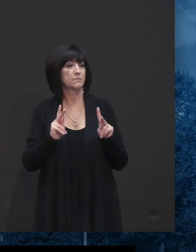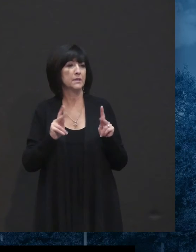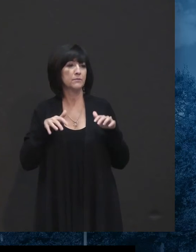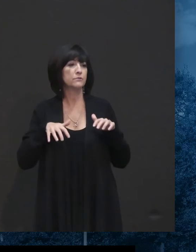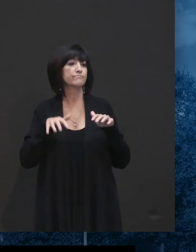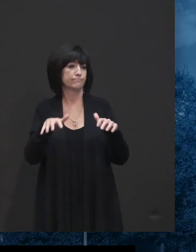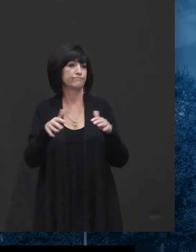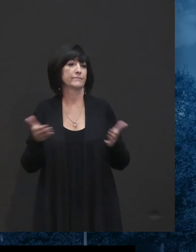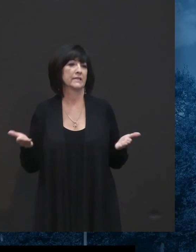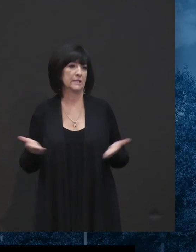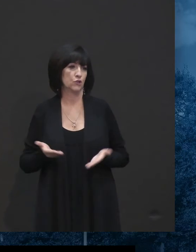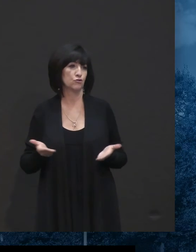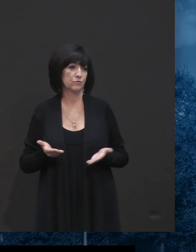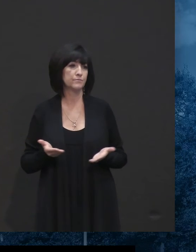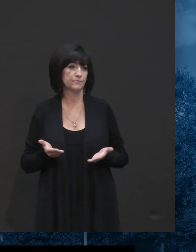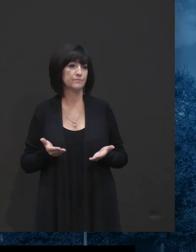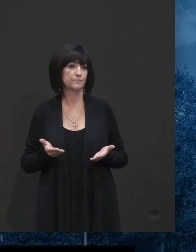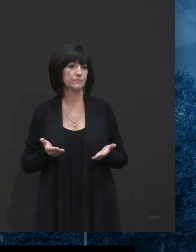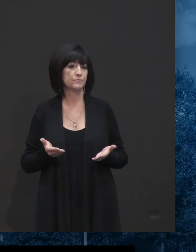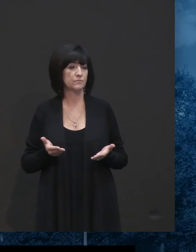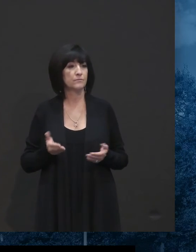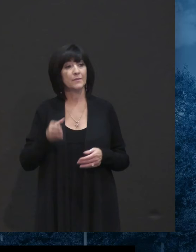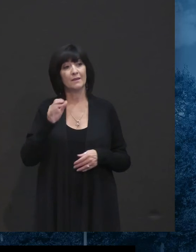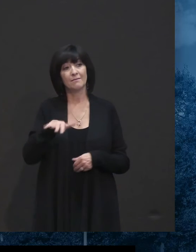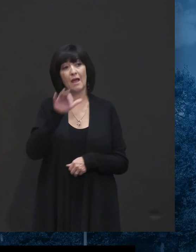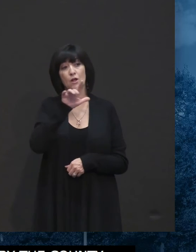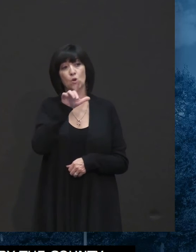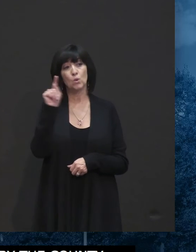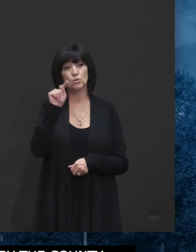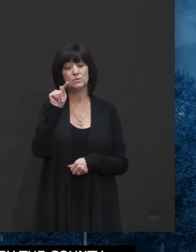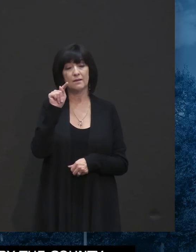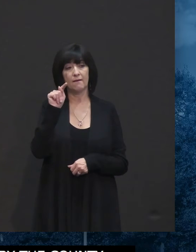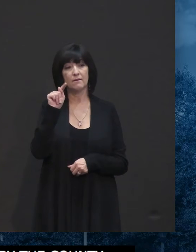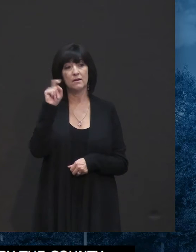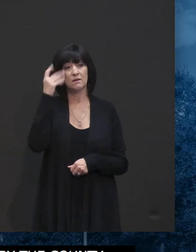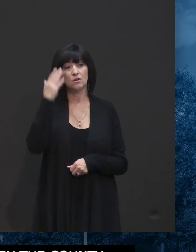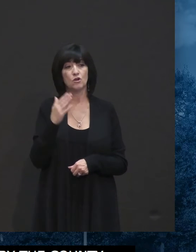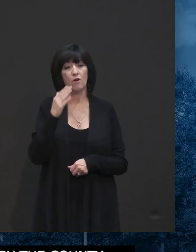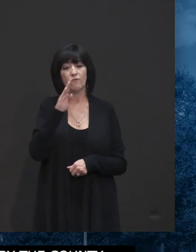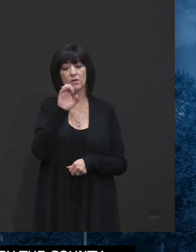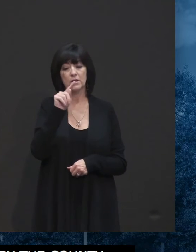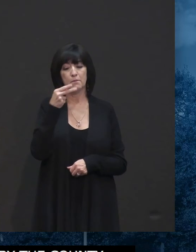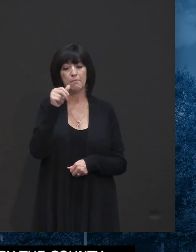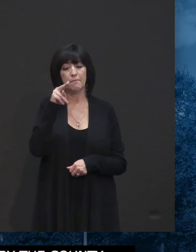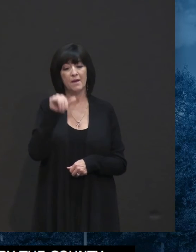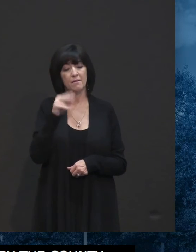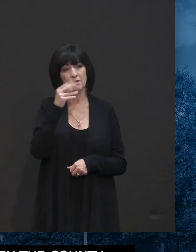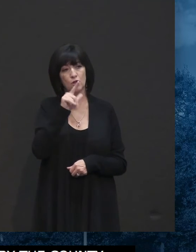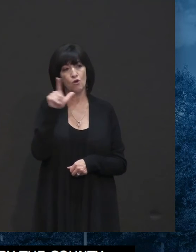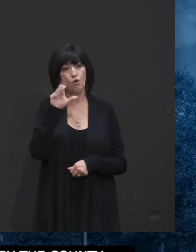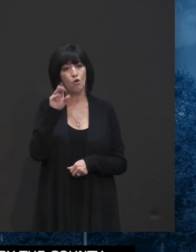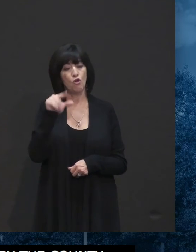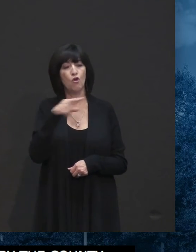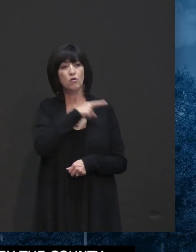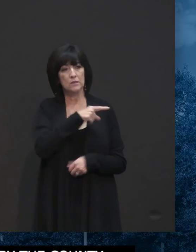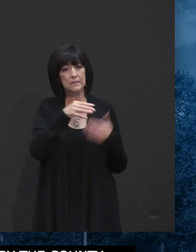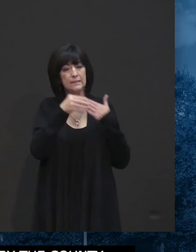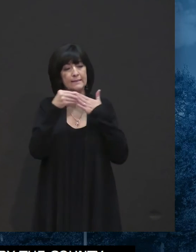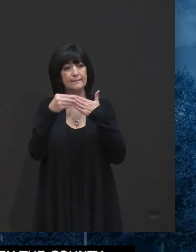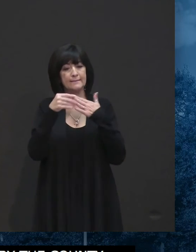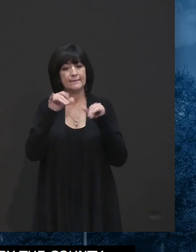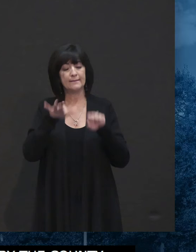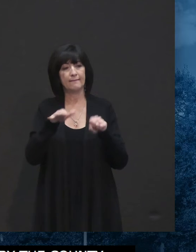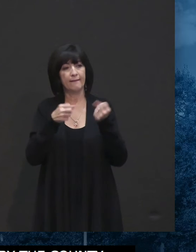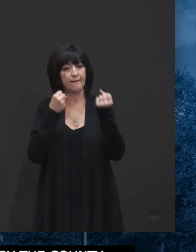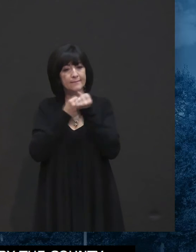on, led by Lieutenant Governor Bethany Hall Long. She led a group of community activists and workers,